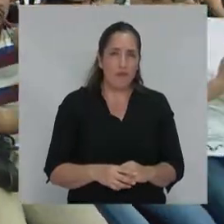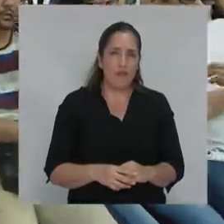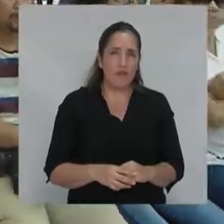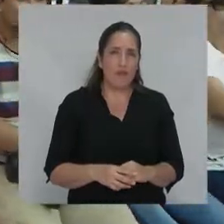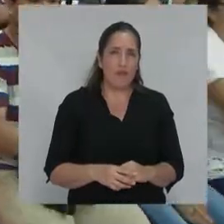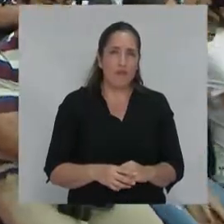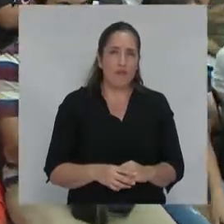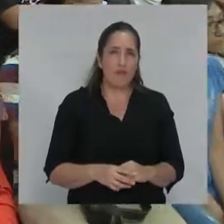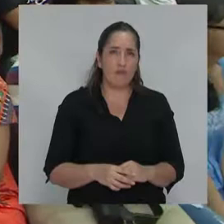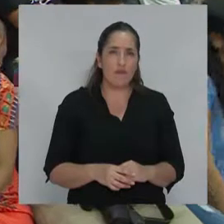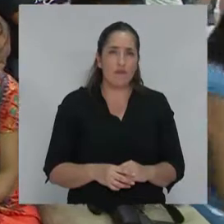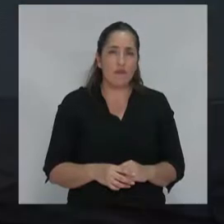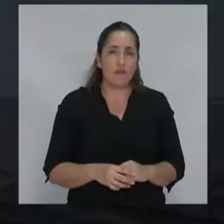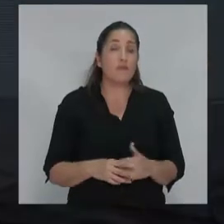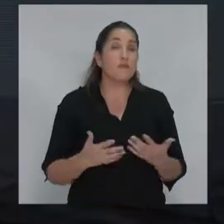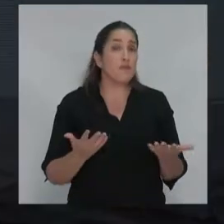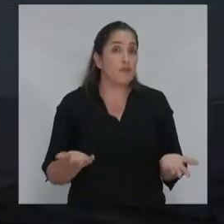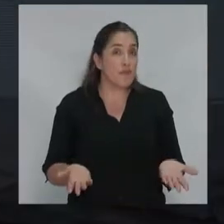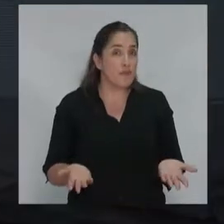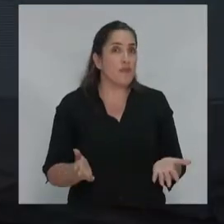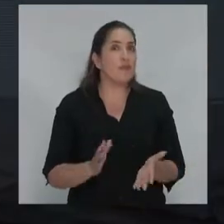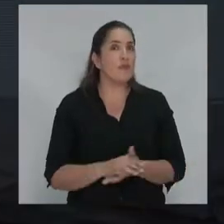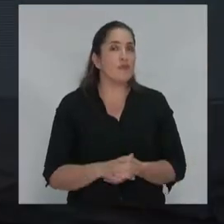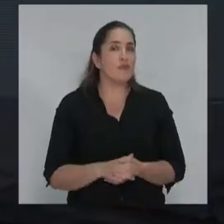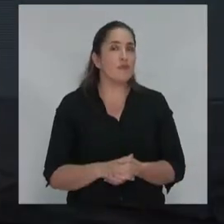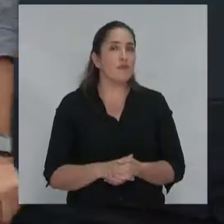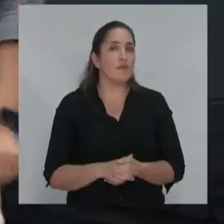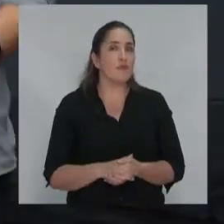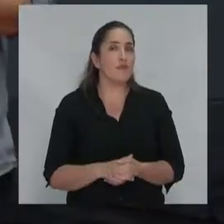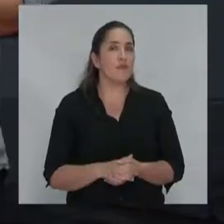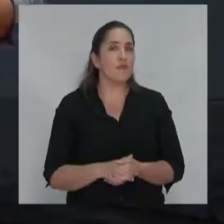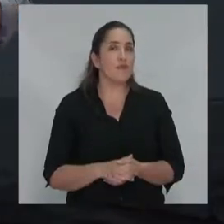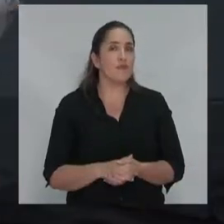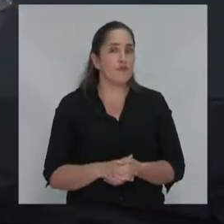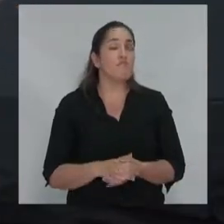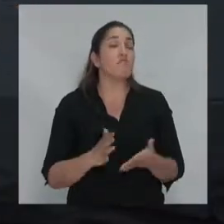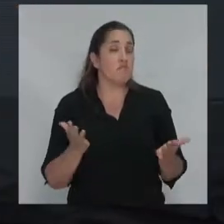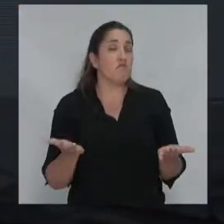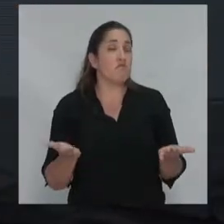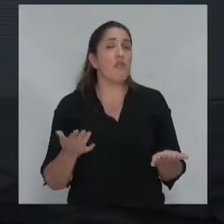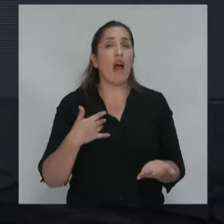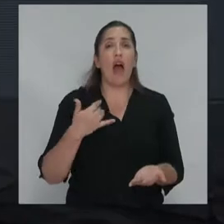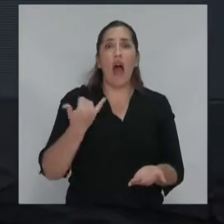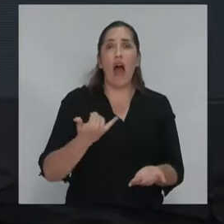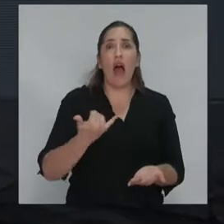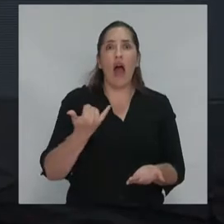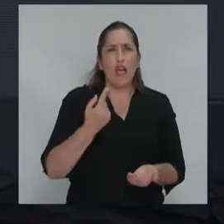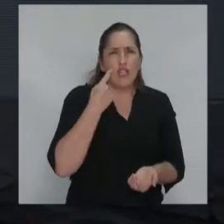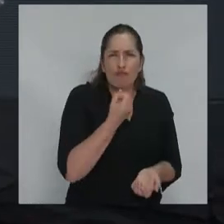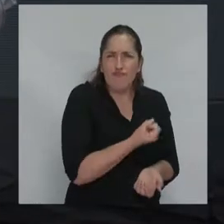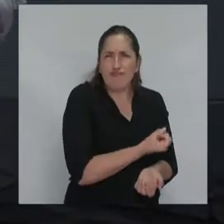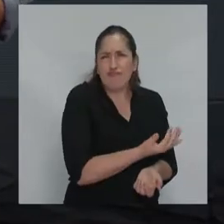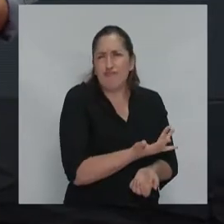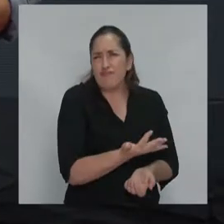So, yes, a broad front in the United States stands up against Trump. We stand up against his brutal